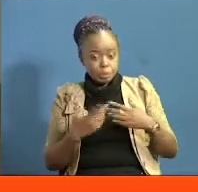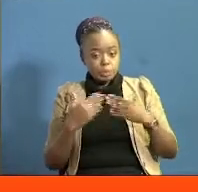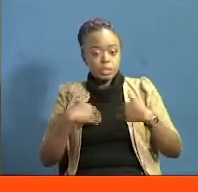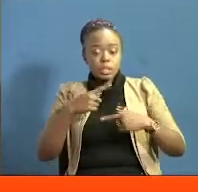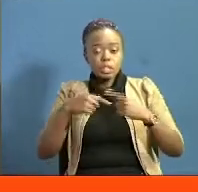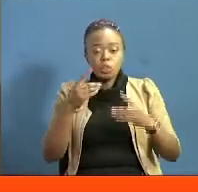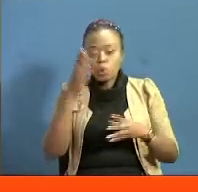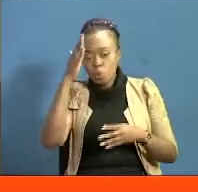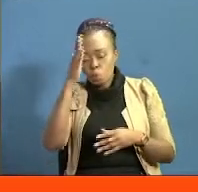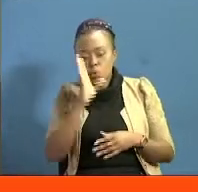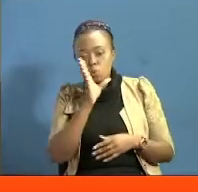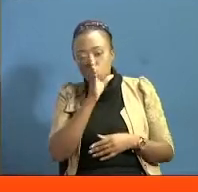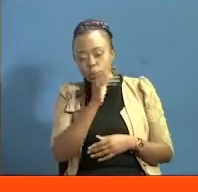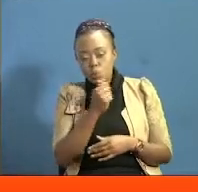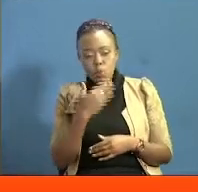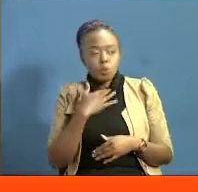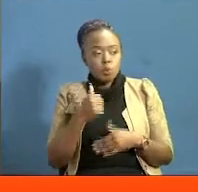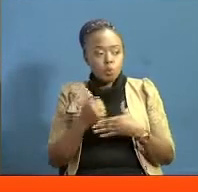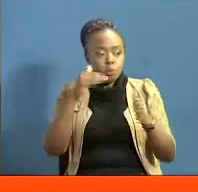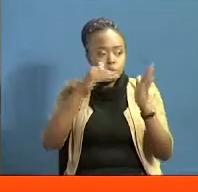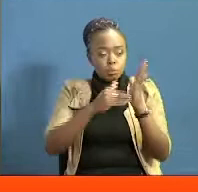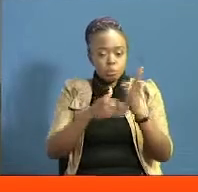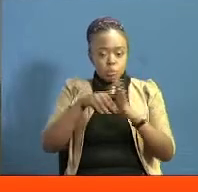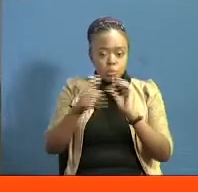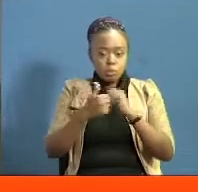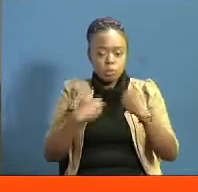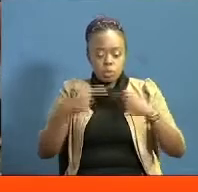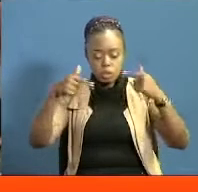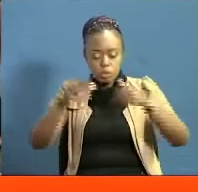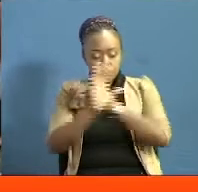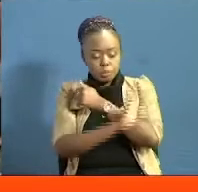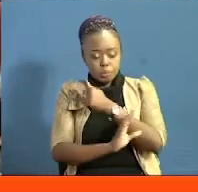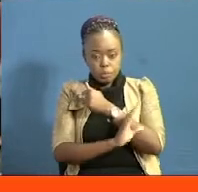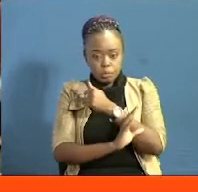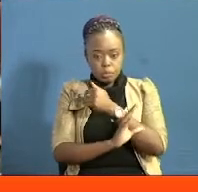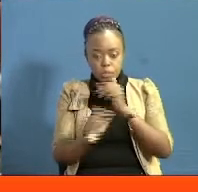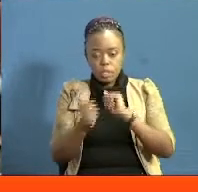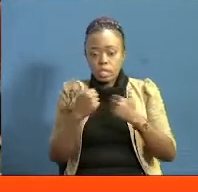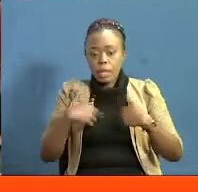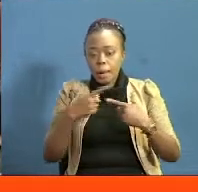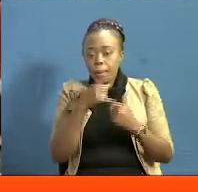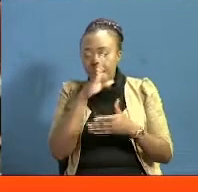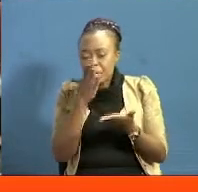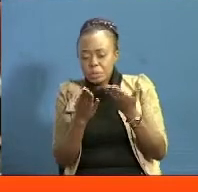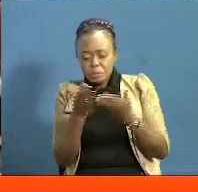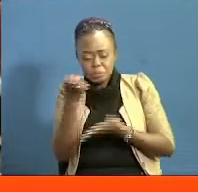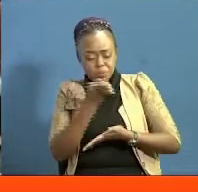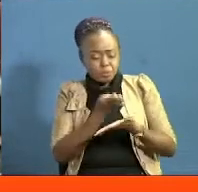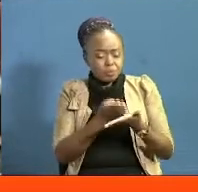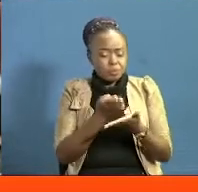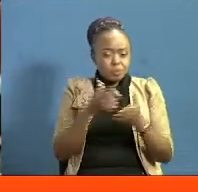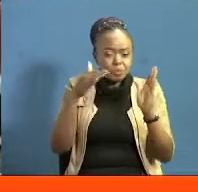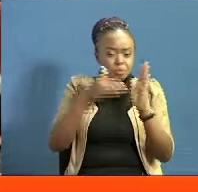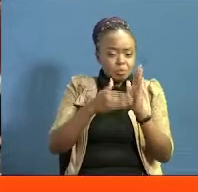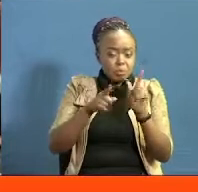expressed a desire that they want to be included in affairs of this country. Based economy, inclusion in the government